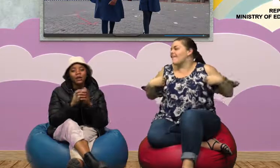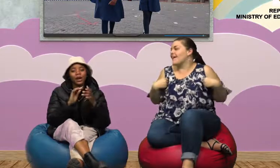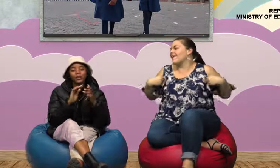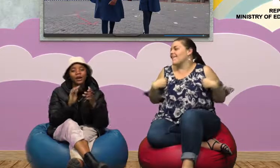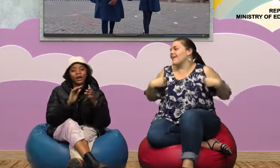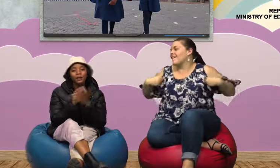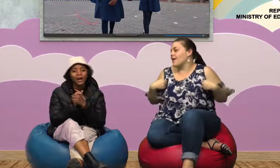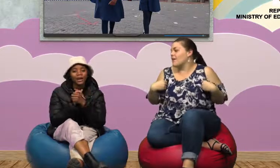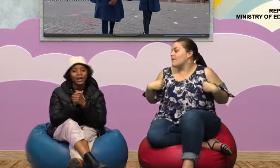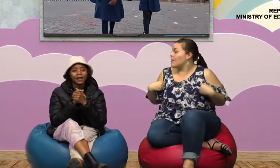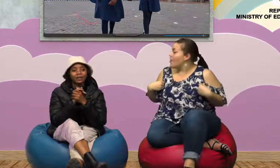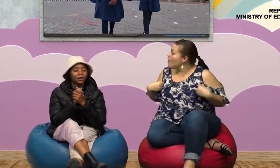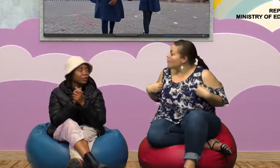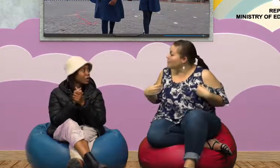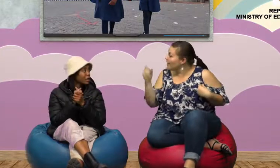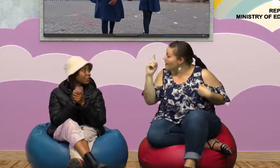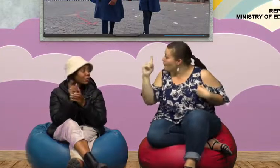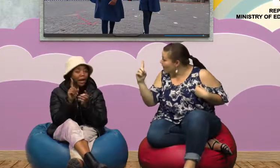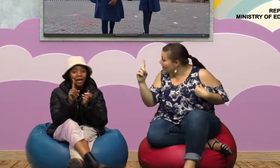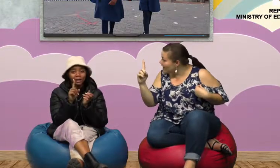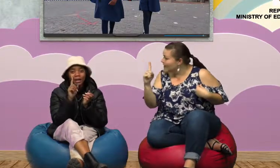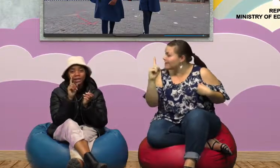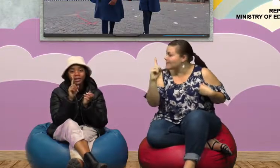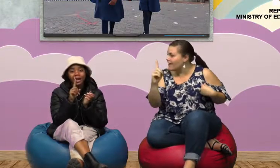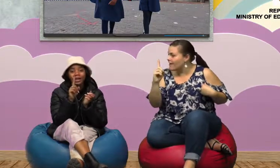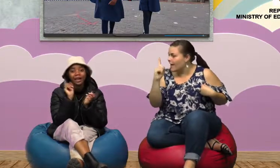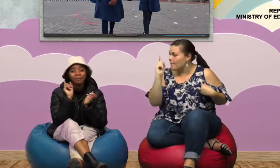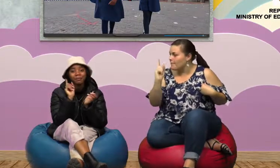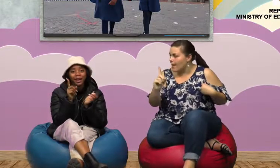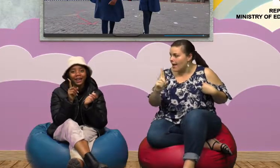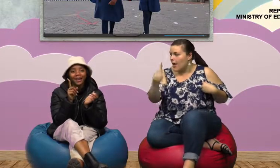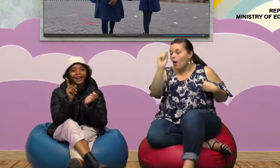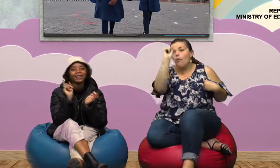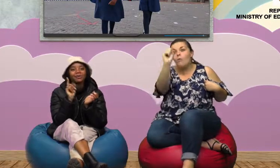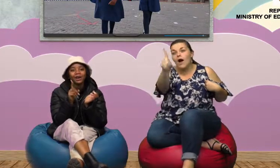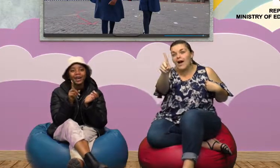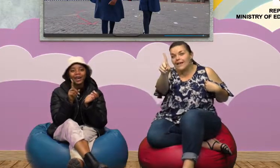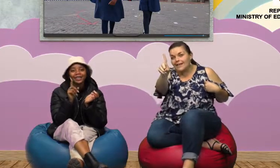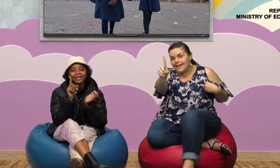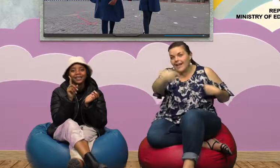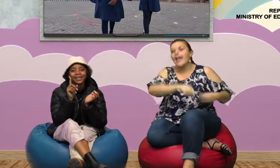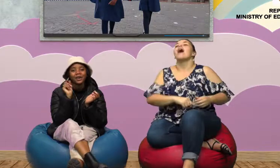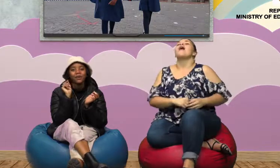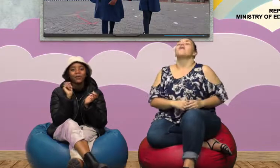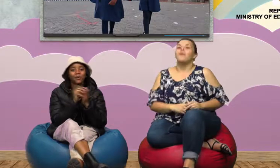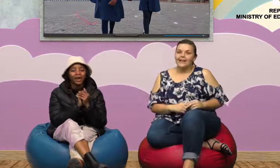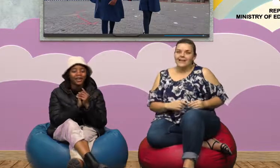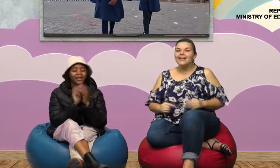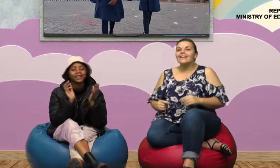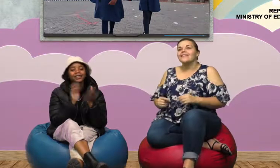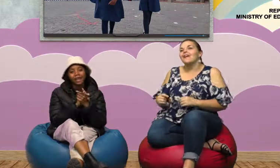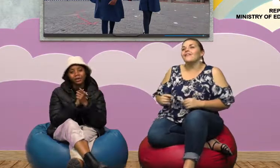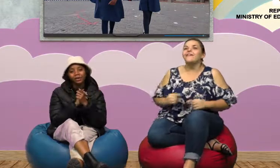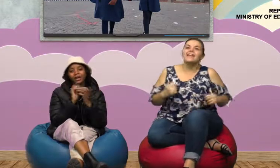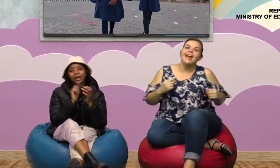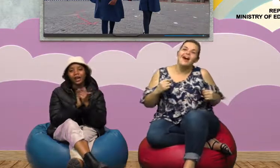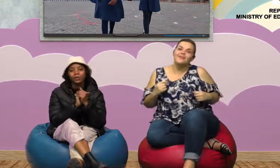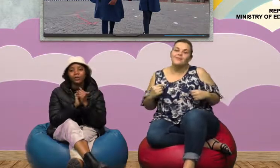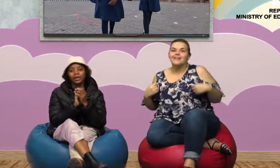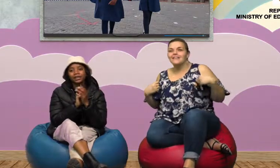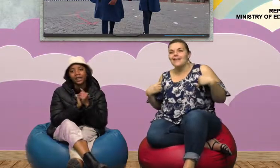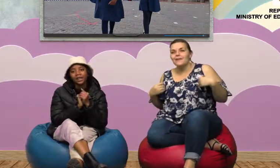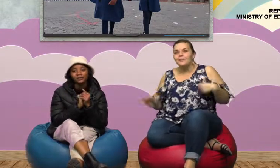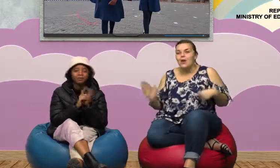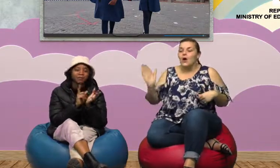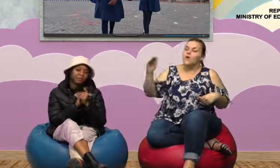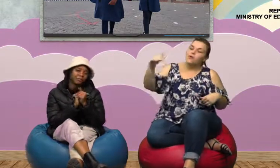quack, quack, quack, quack, but only 1 little duck came back. 1. 1 little duck went out